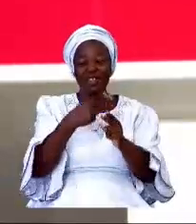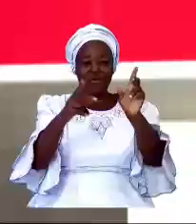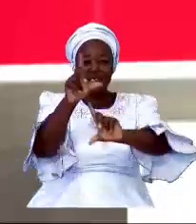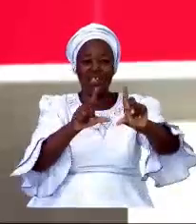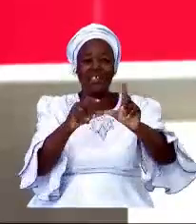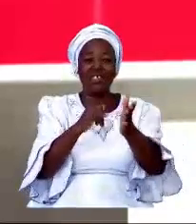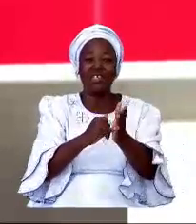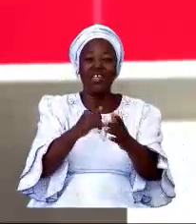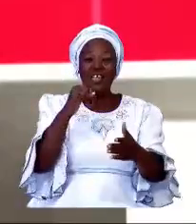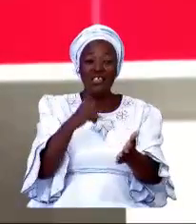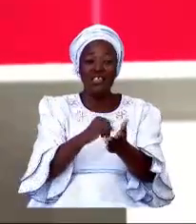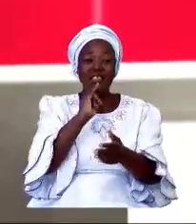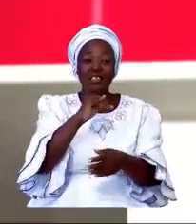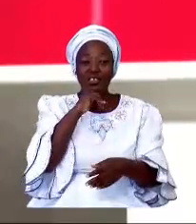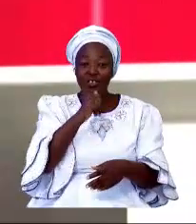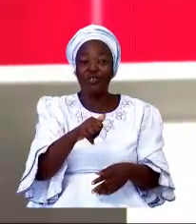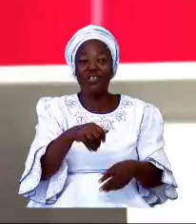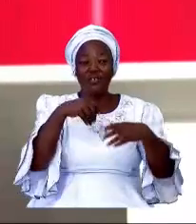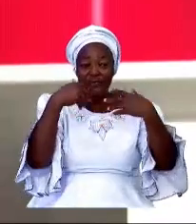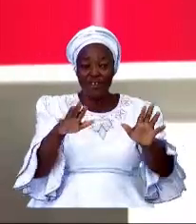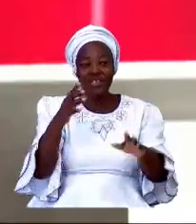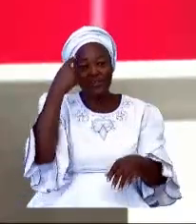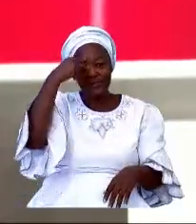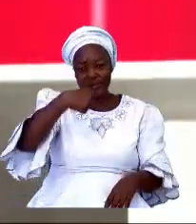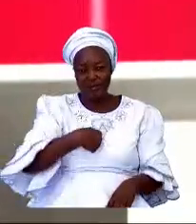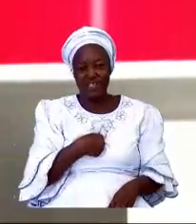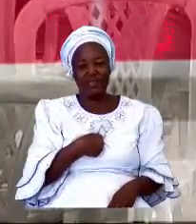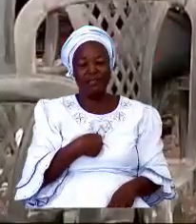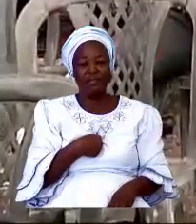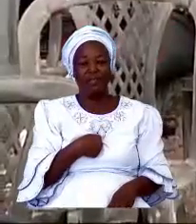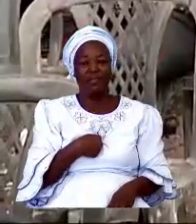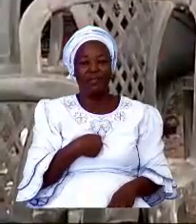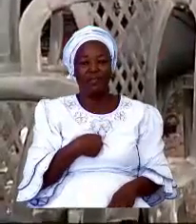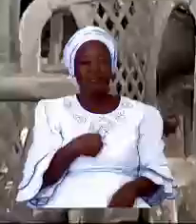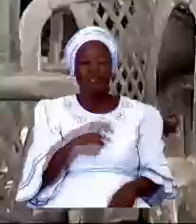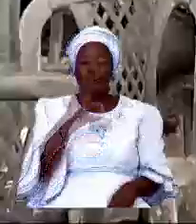And it's not over yet for me. Say that for yourself now.